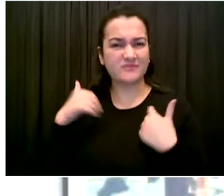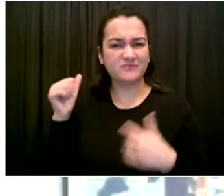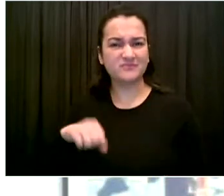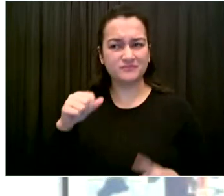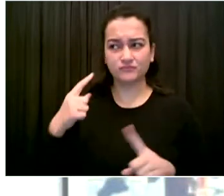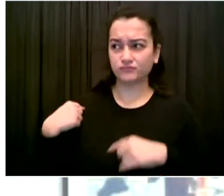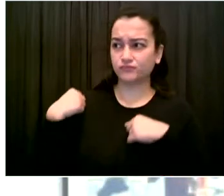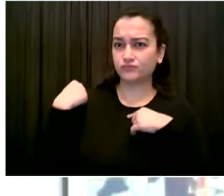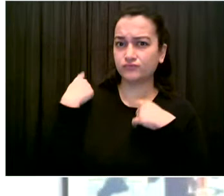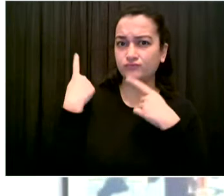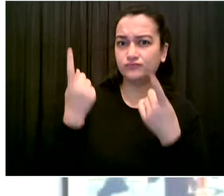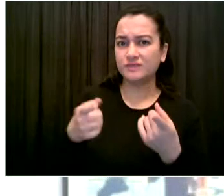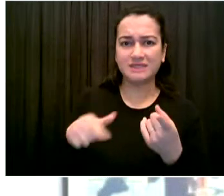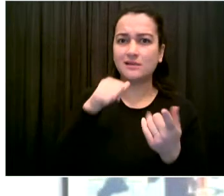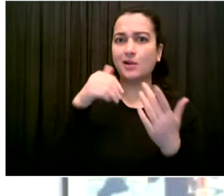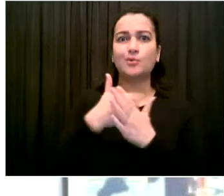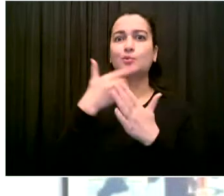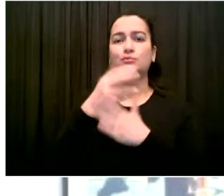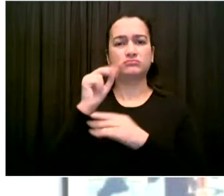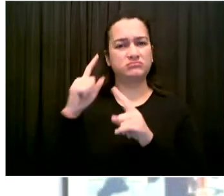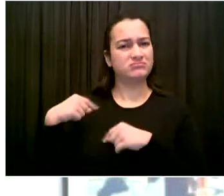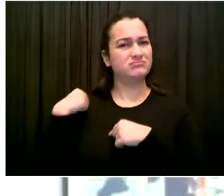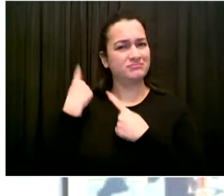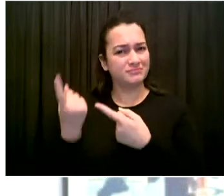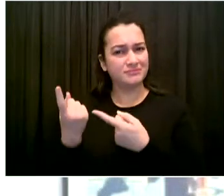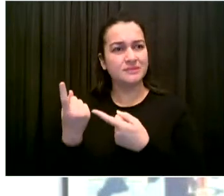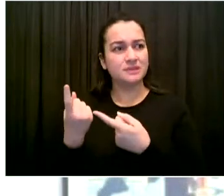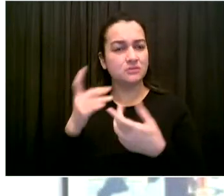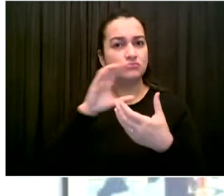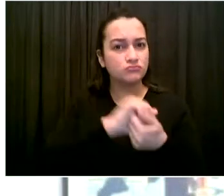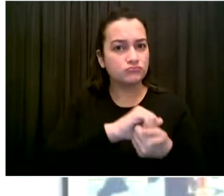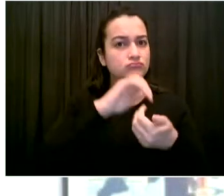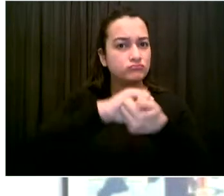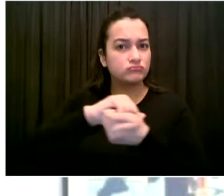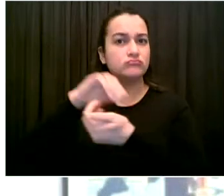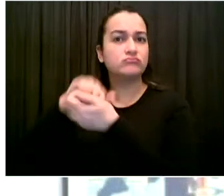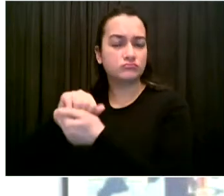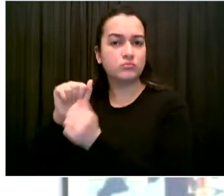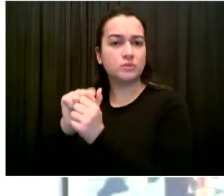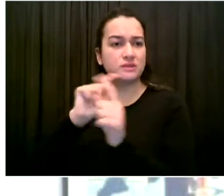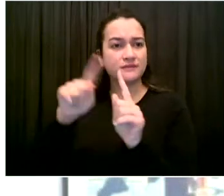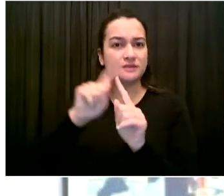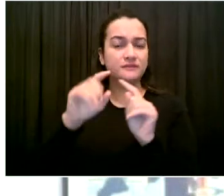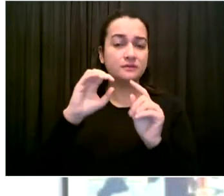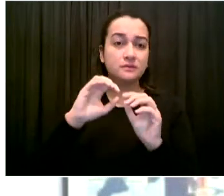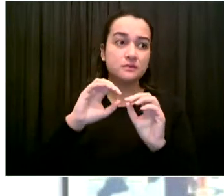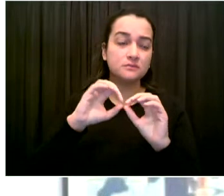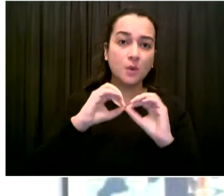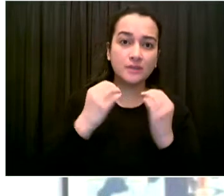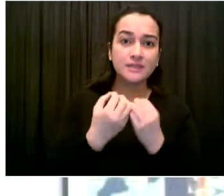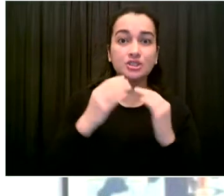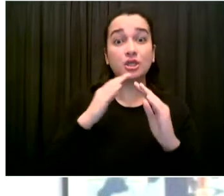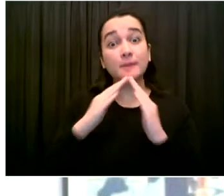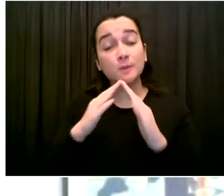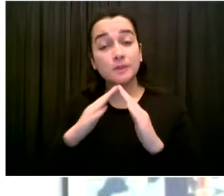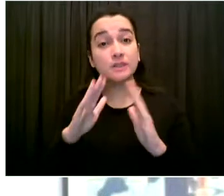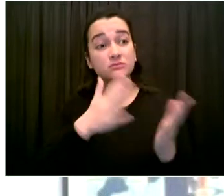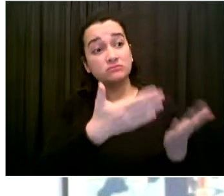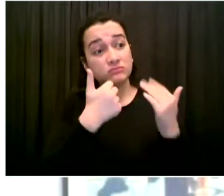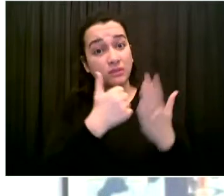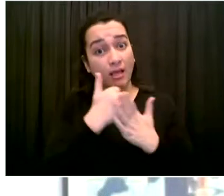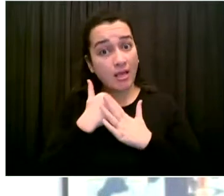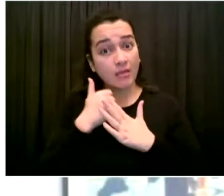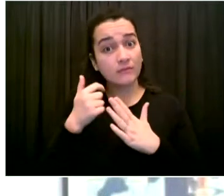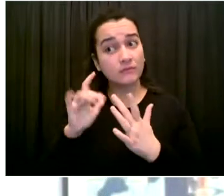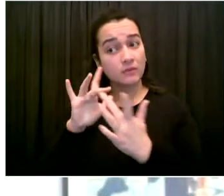we partner with them on all of our efforts. As the mayor mentioned, this is all coordinated through the Vaccine Command Center under